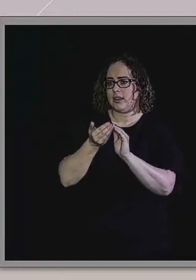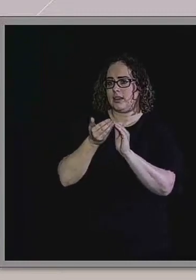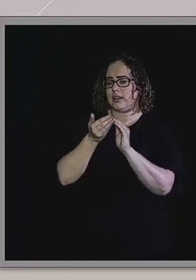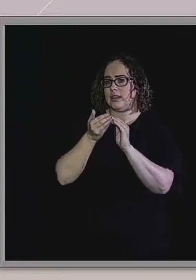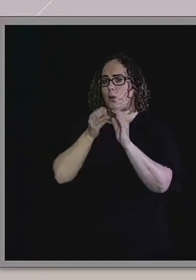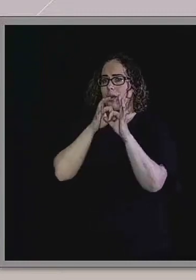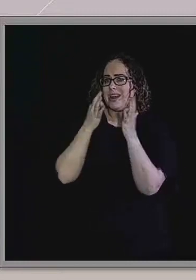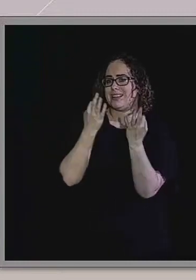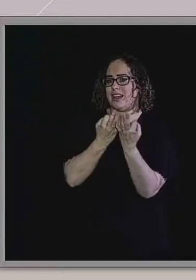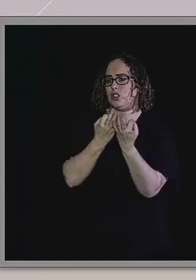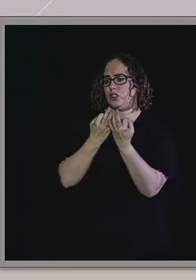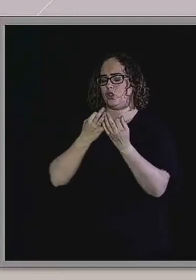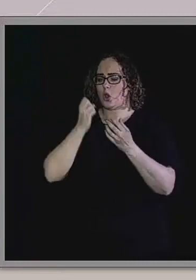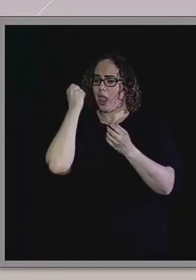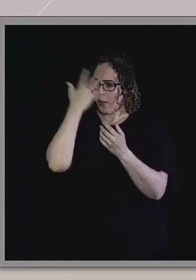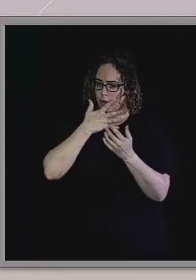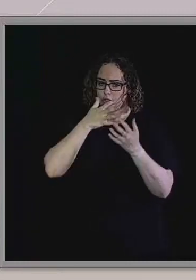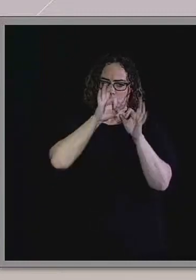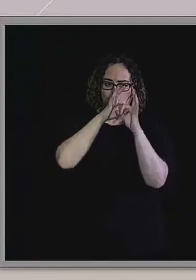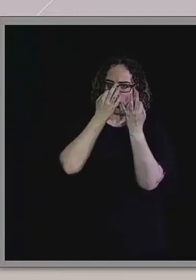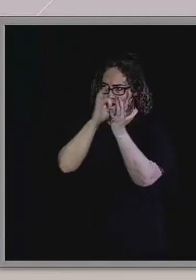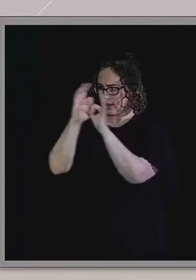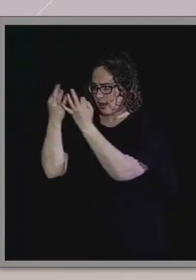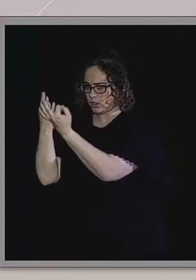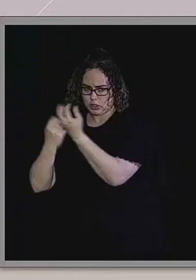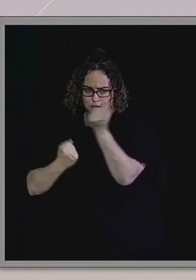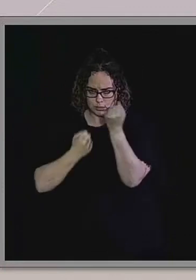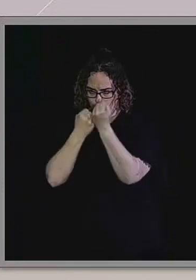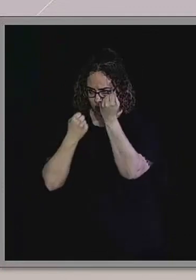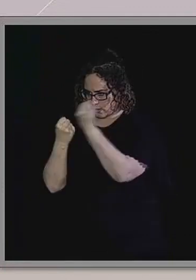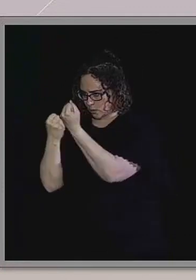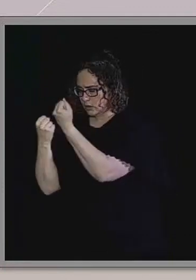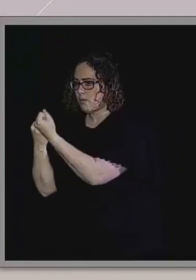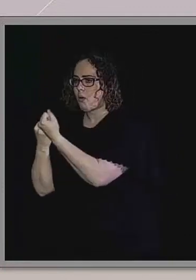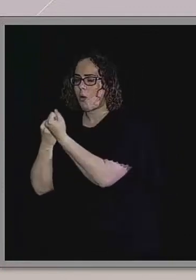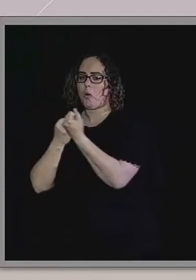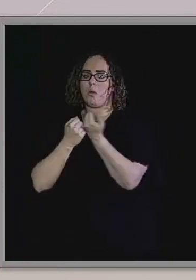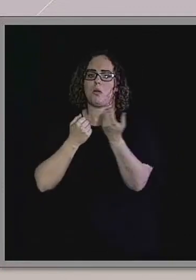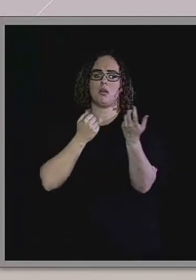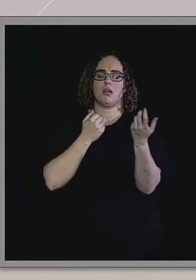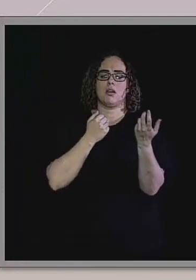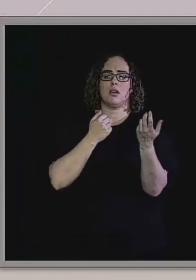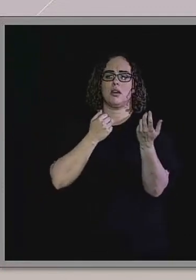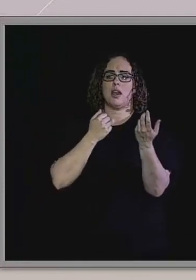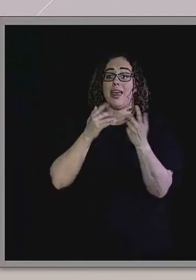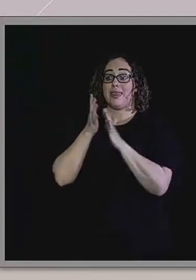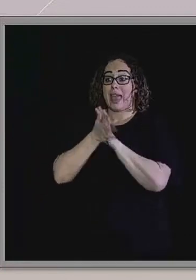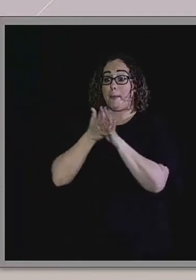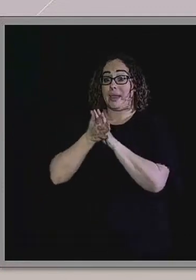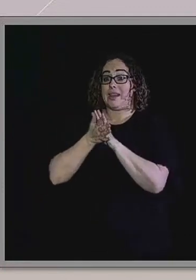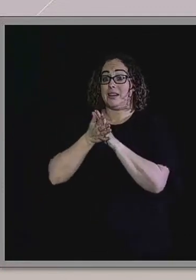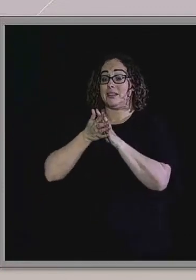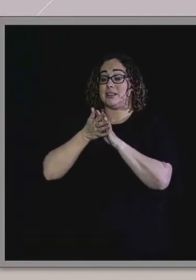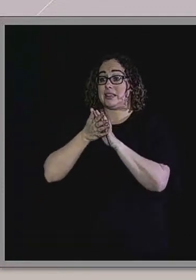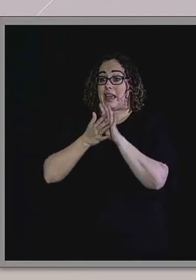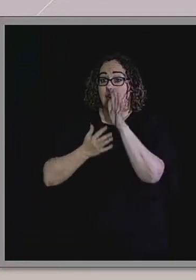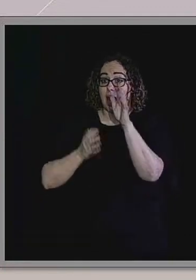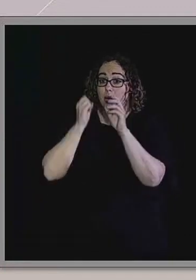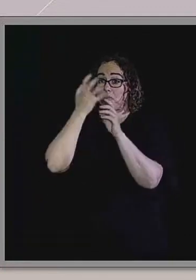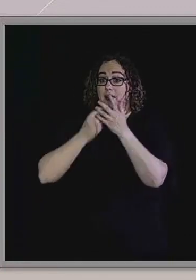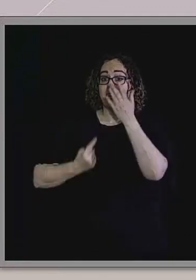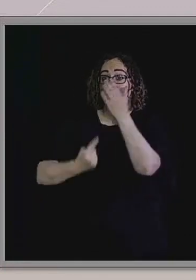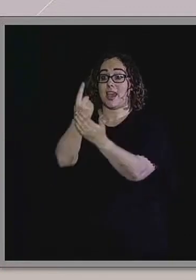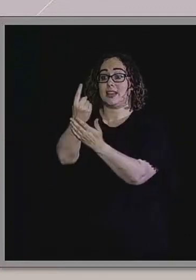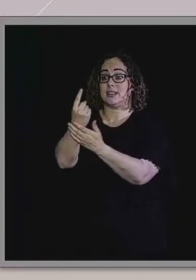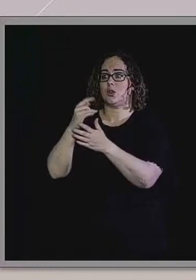right across the nation and internationally. And that means attending events, and that means